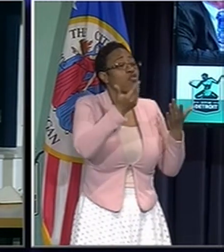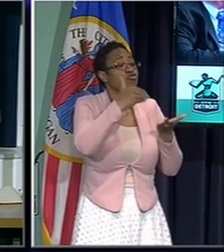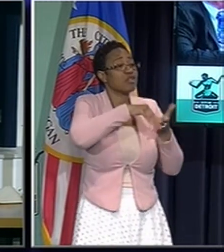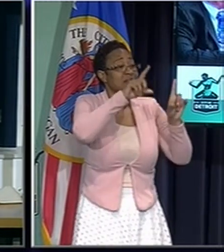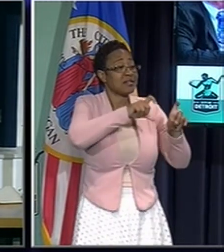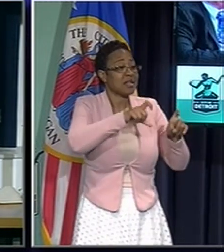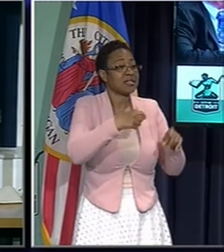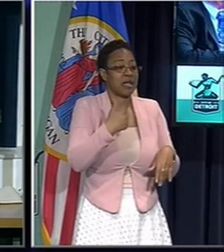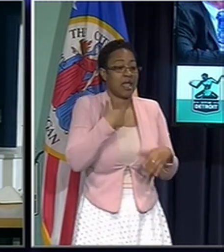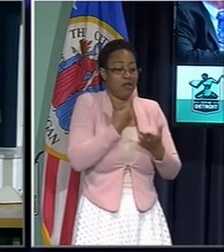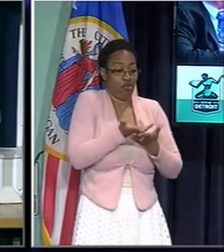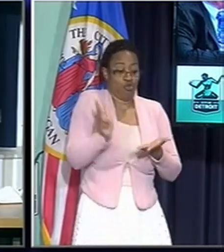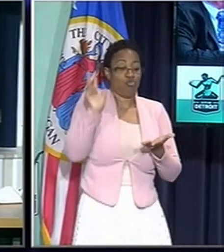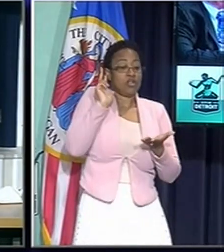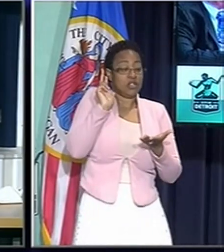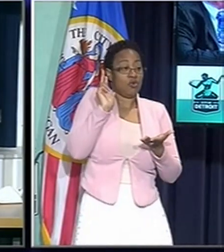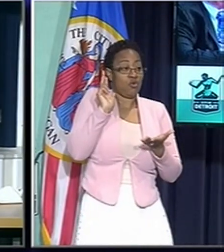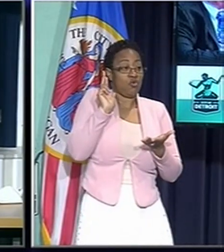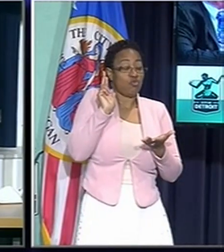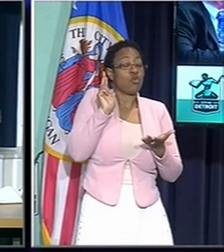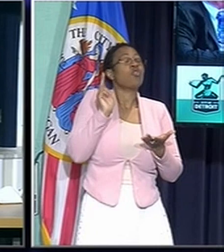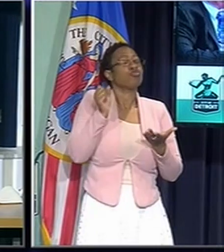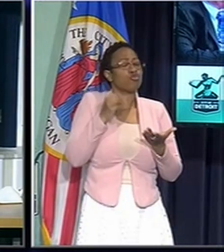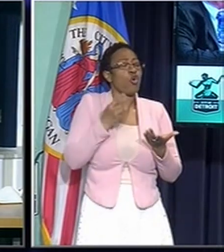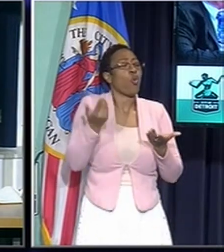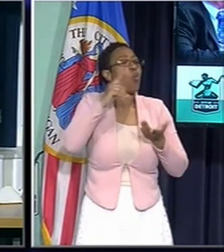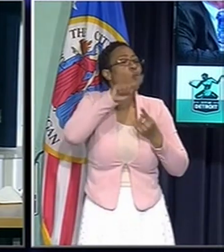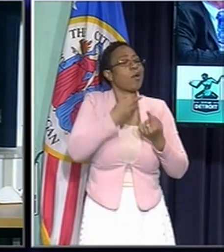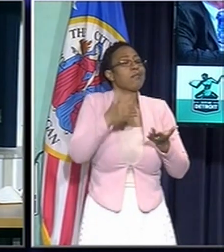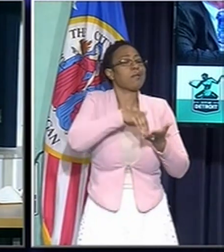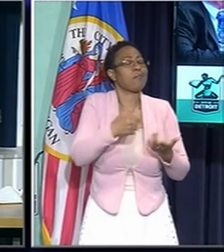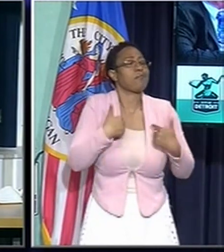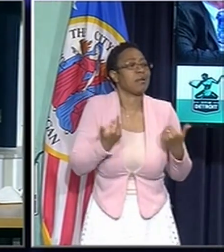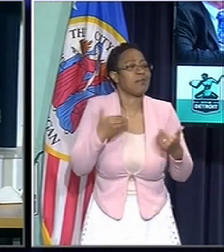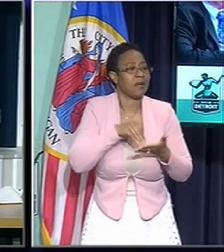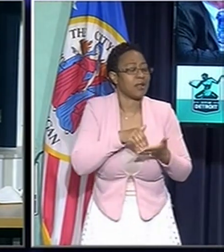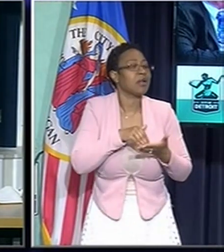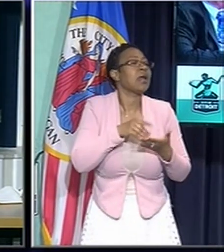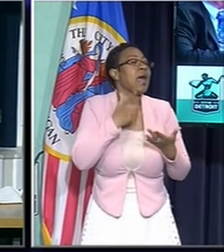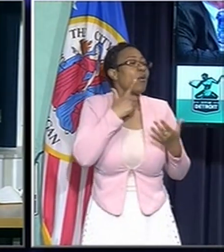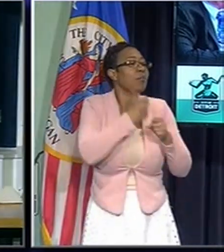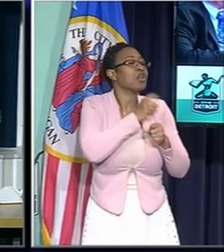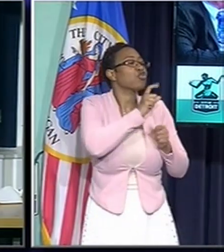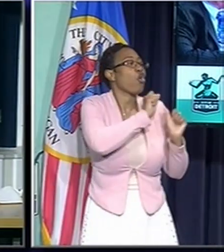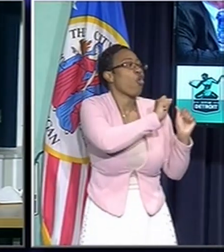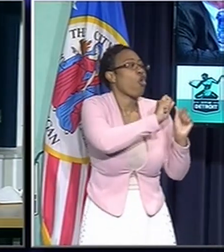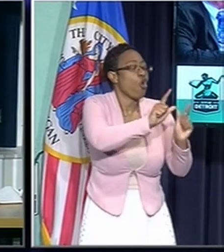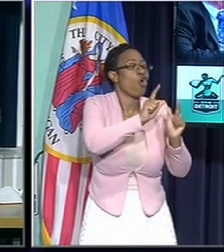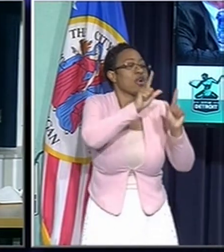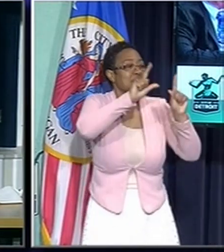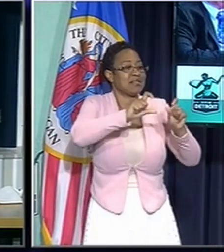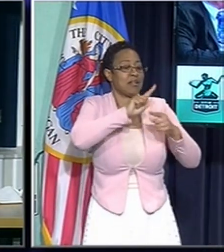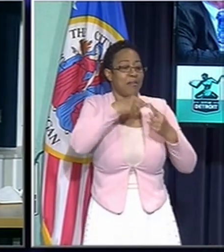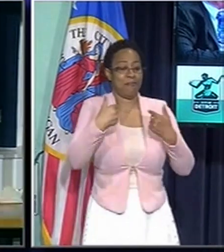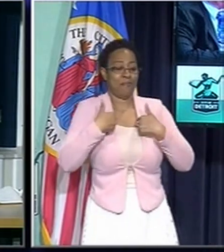now. I had mine 3 weeks ago, so we're starting to have these conversations. I wanted to make sure everybody else got tested before I got too concerned